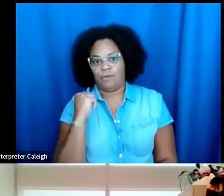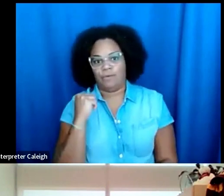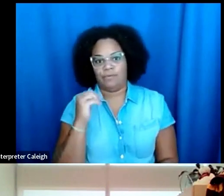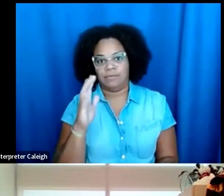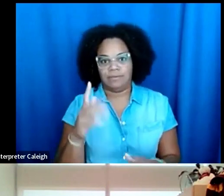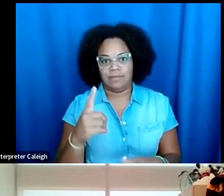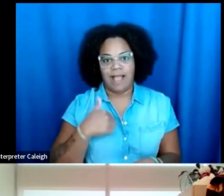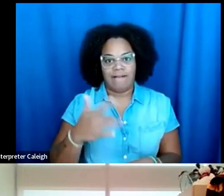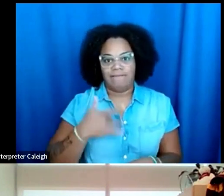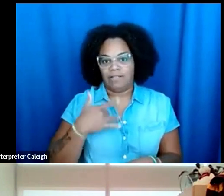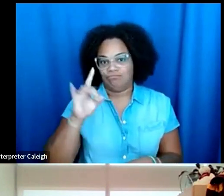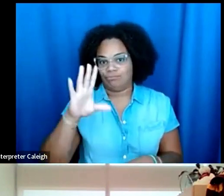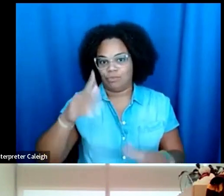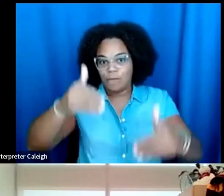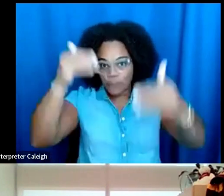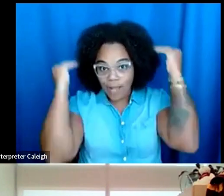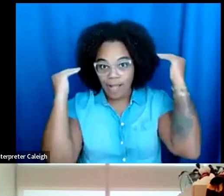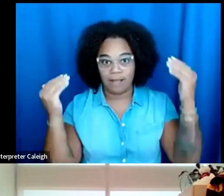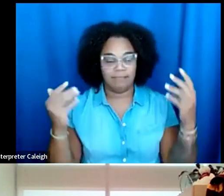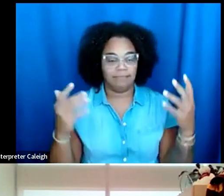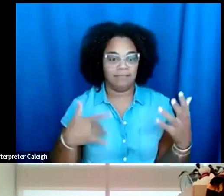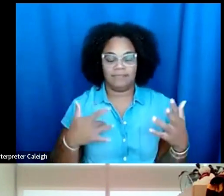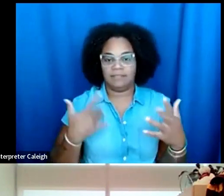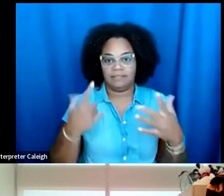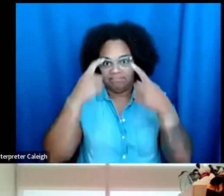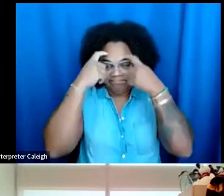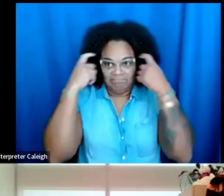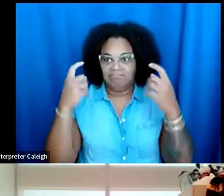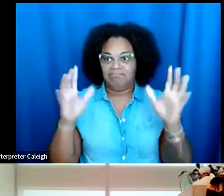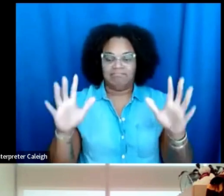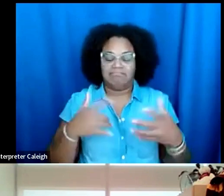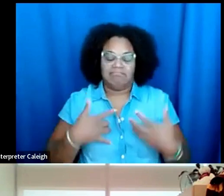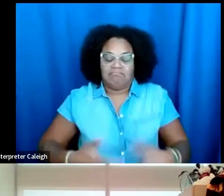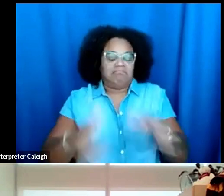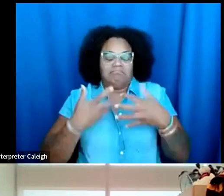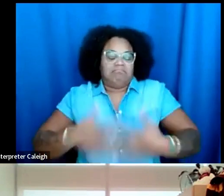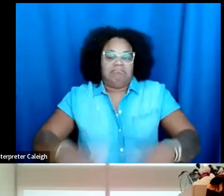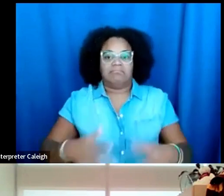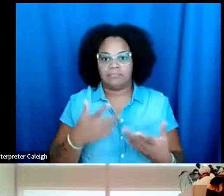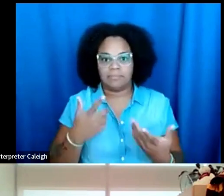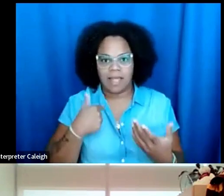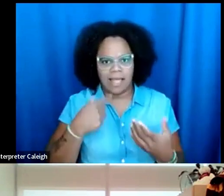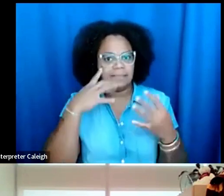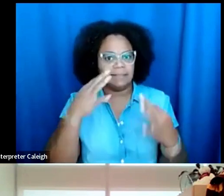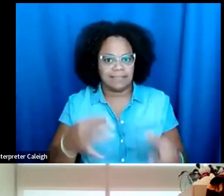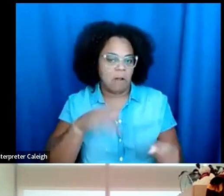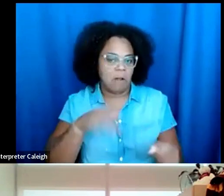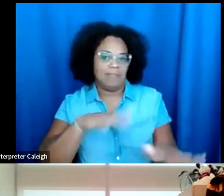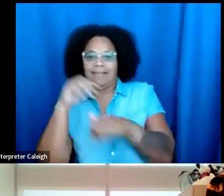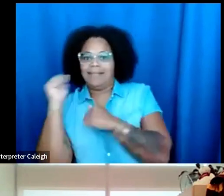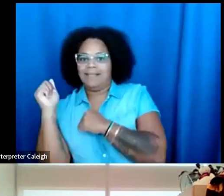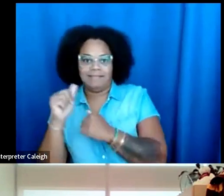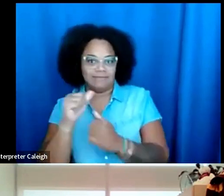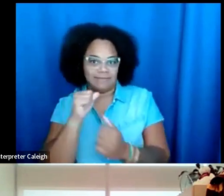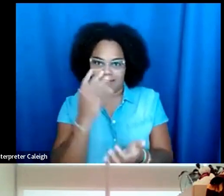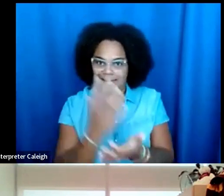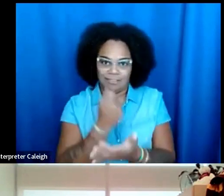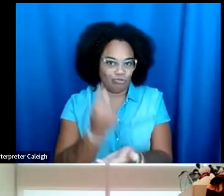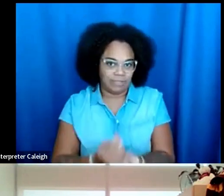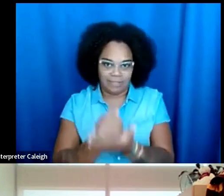me that I actually left the cancer center and decided I was not going to receive treatment. I was just going